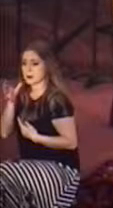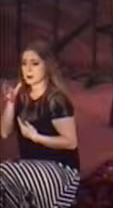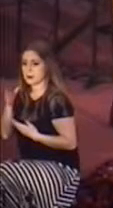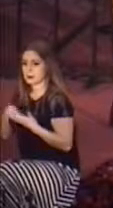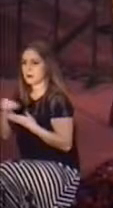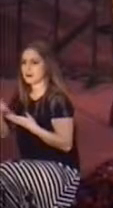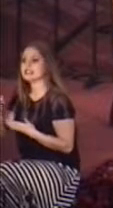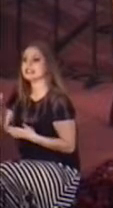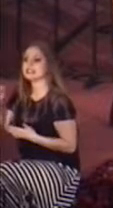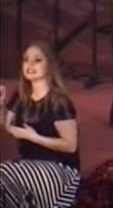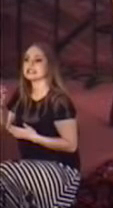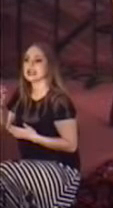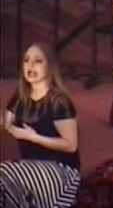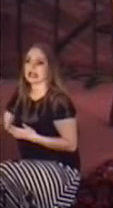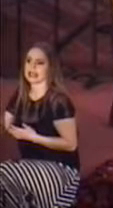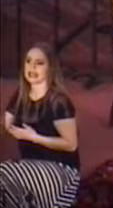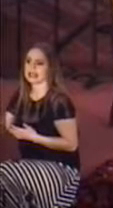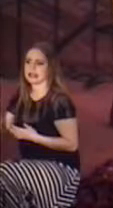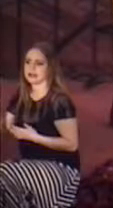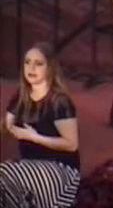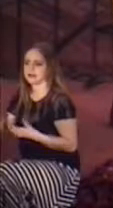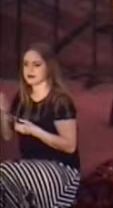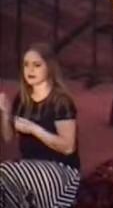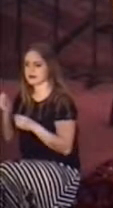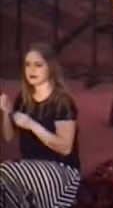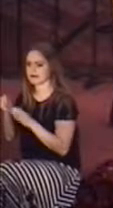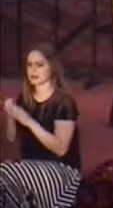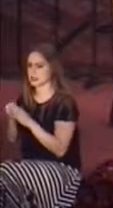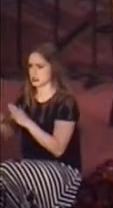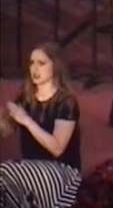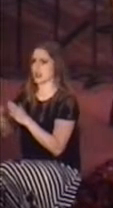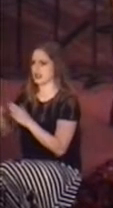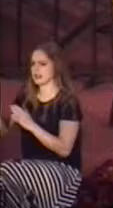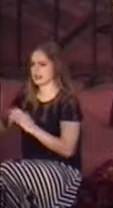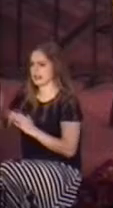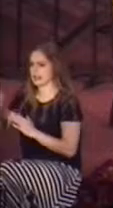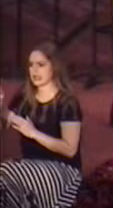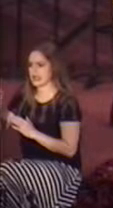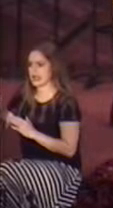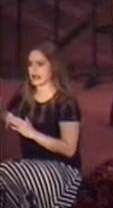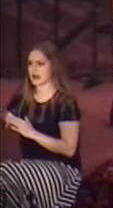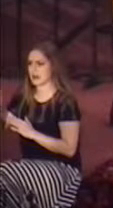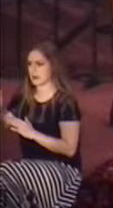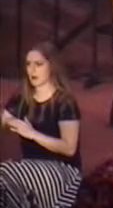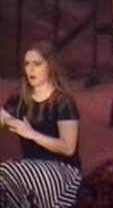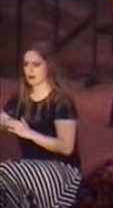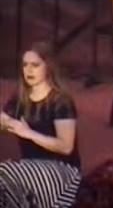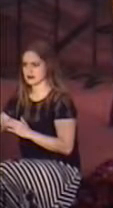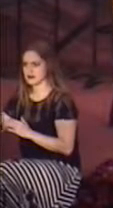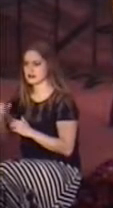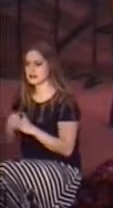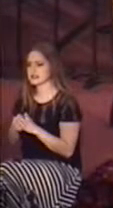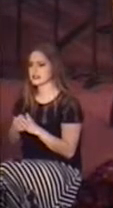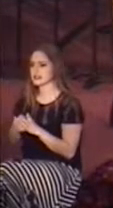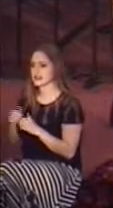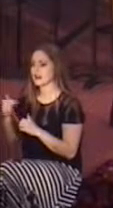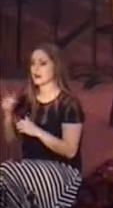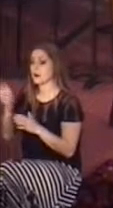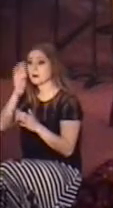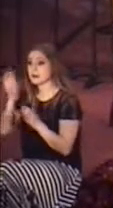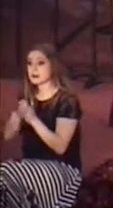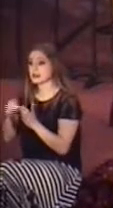a tank. It was a tank because it shot cannonballs. I love that. And there's a picture of me just laughing my head off because I